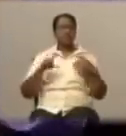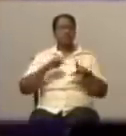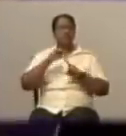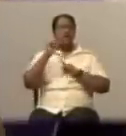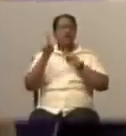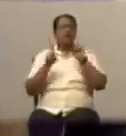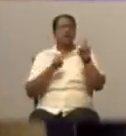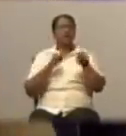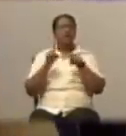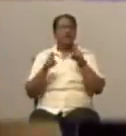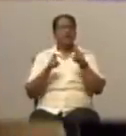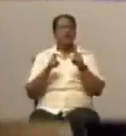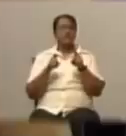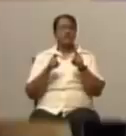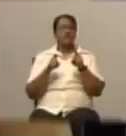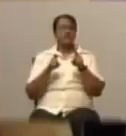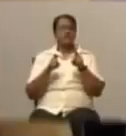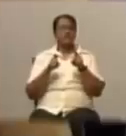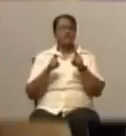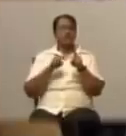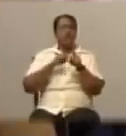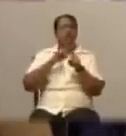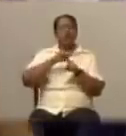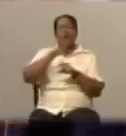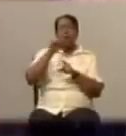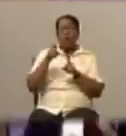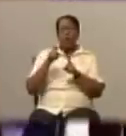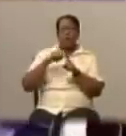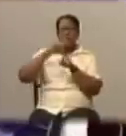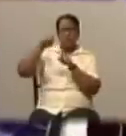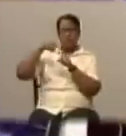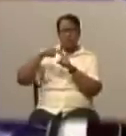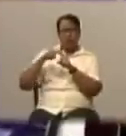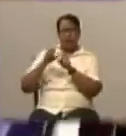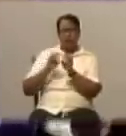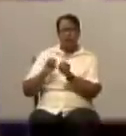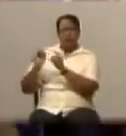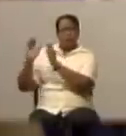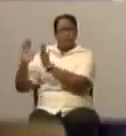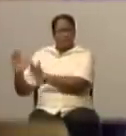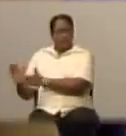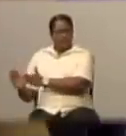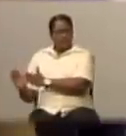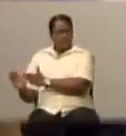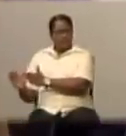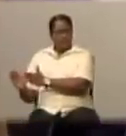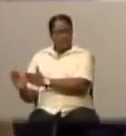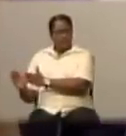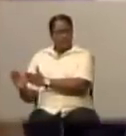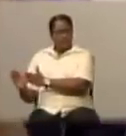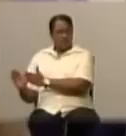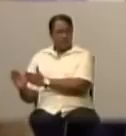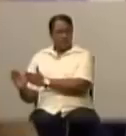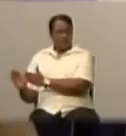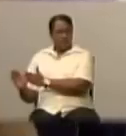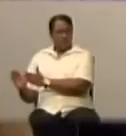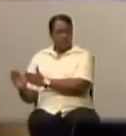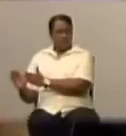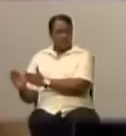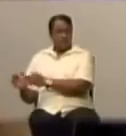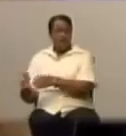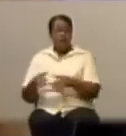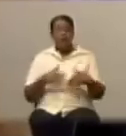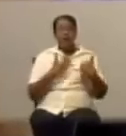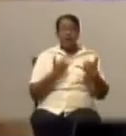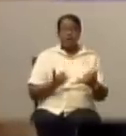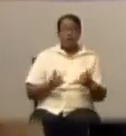of when this will happen. We just trust the Lord, but let us really increase in